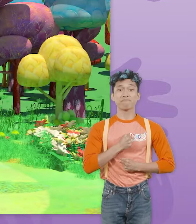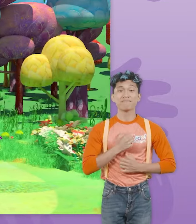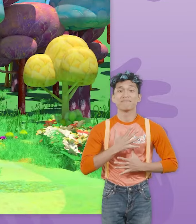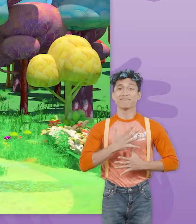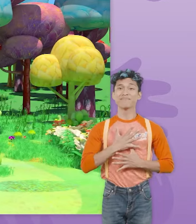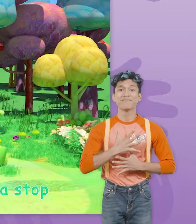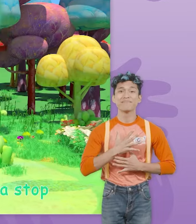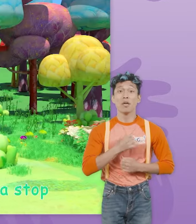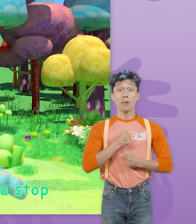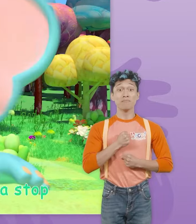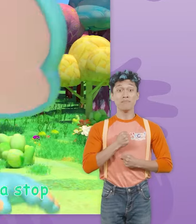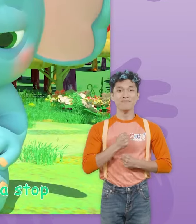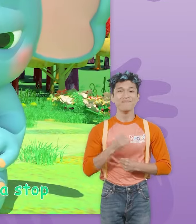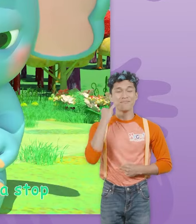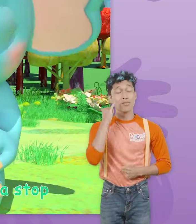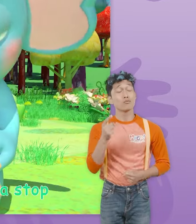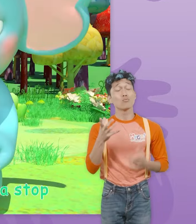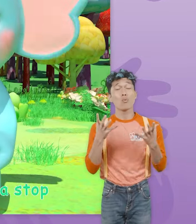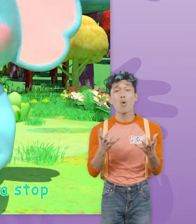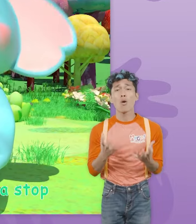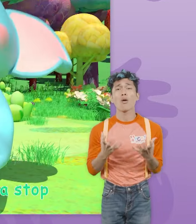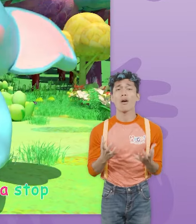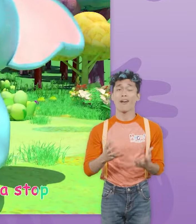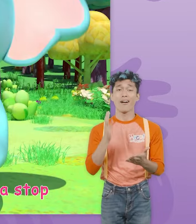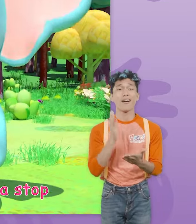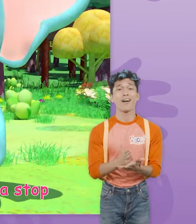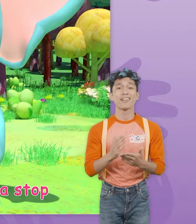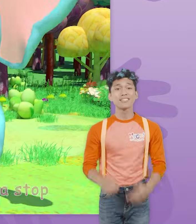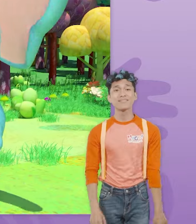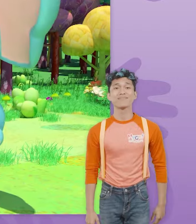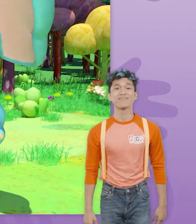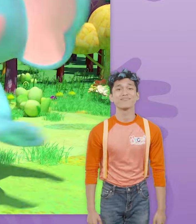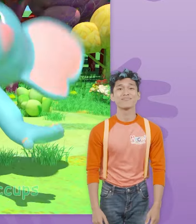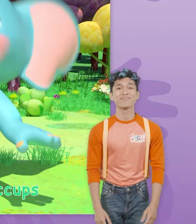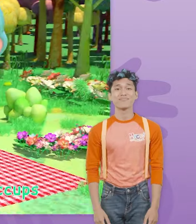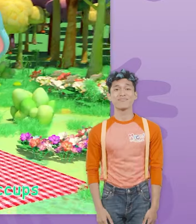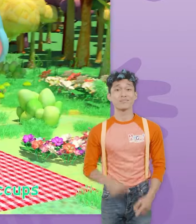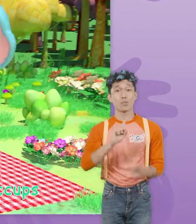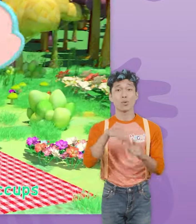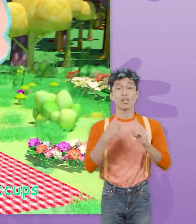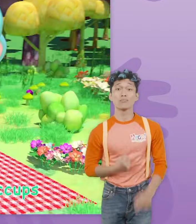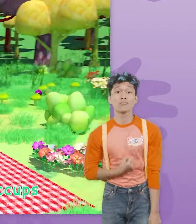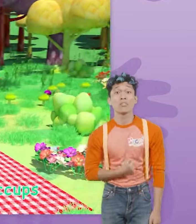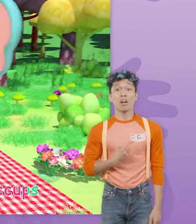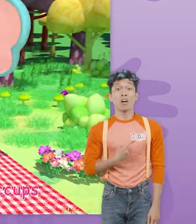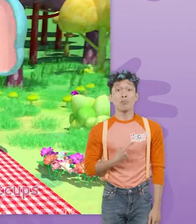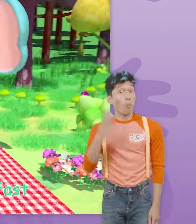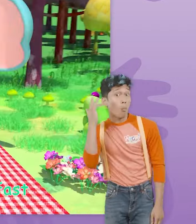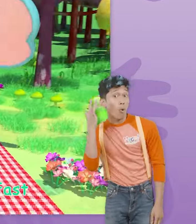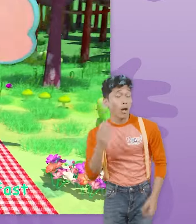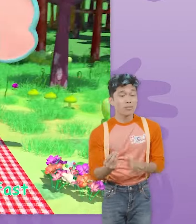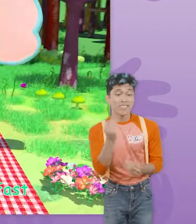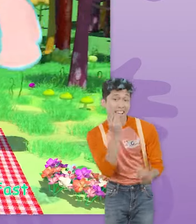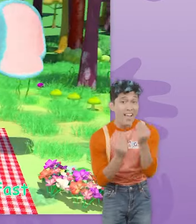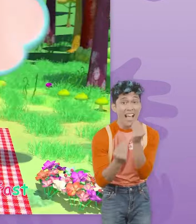hold your breath If you really, really, really want to stop When you start to have the hiccups